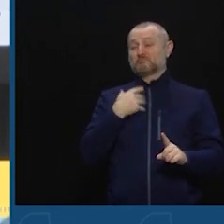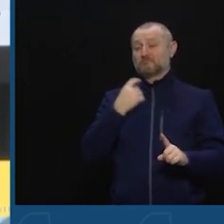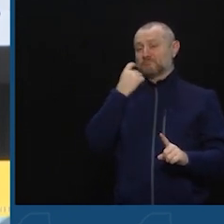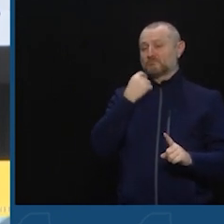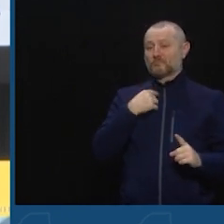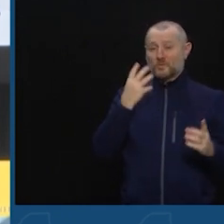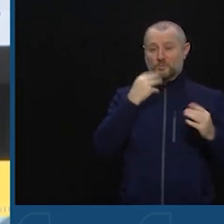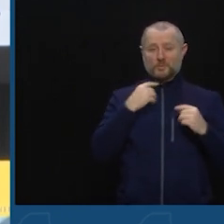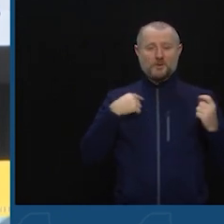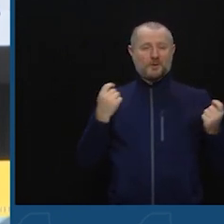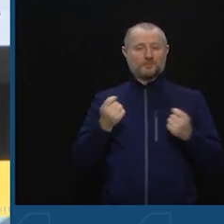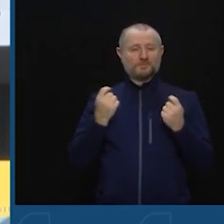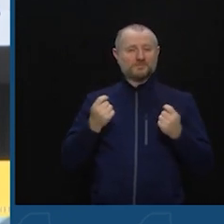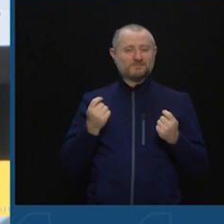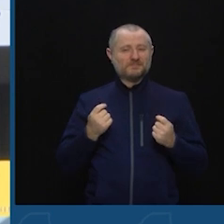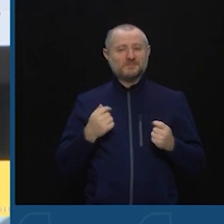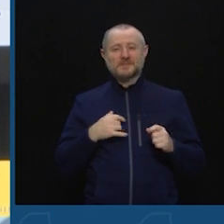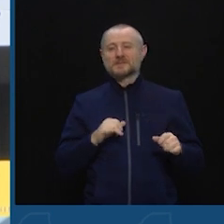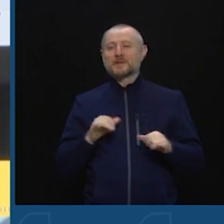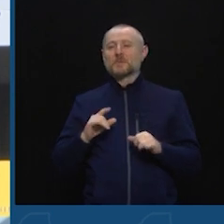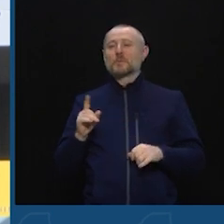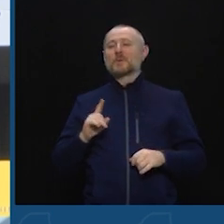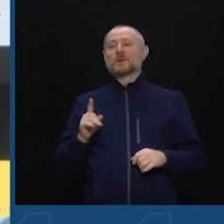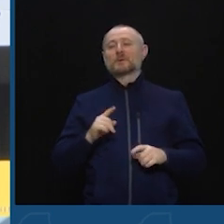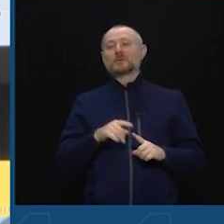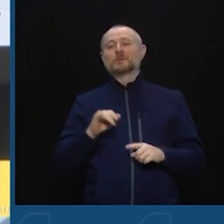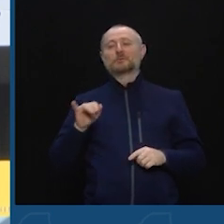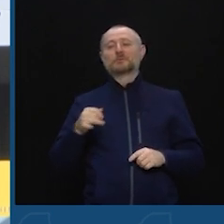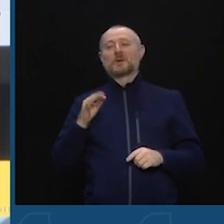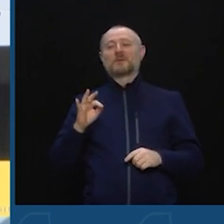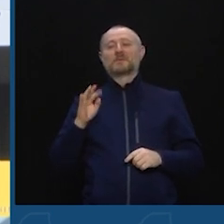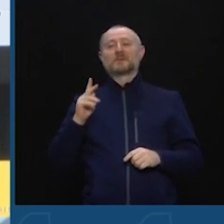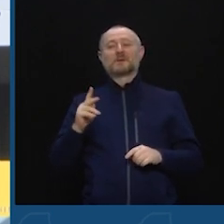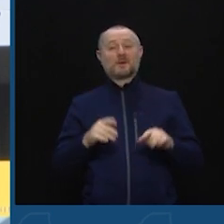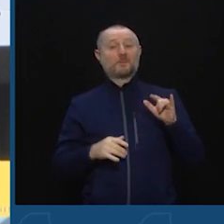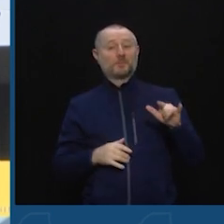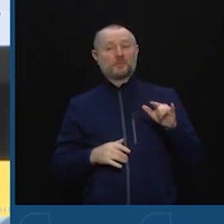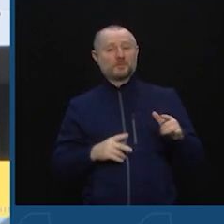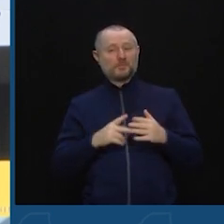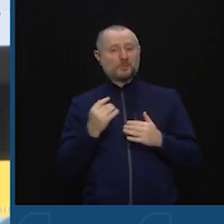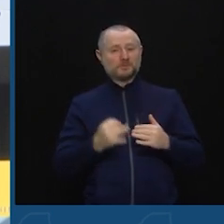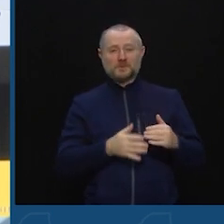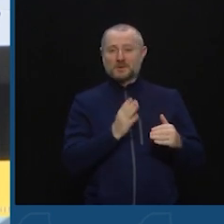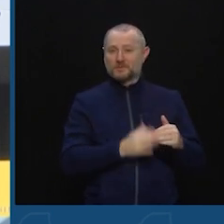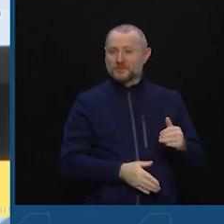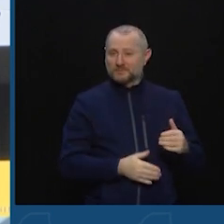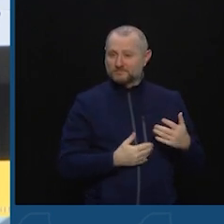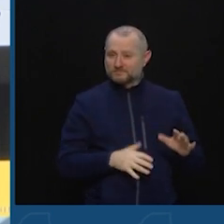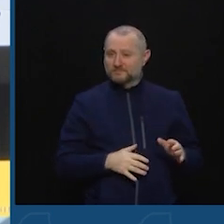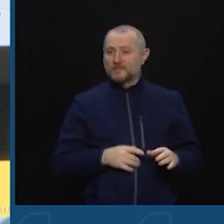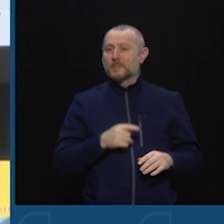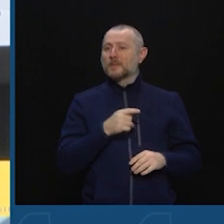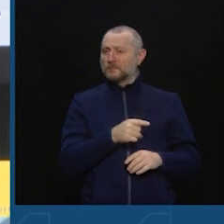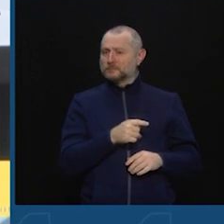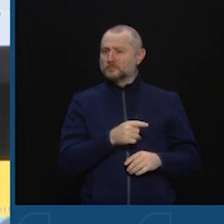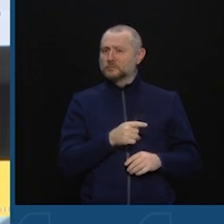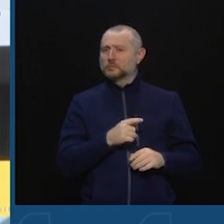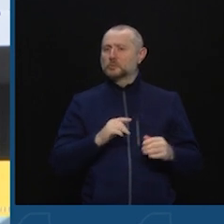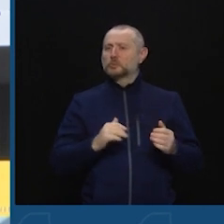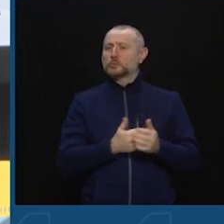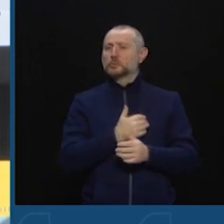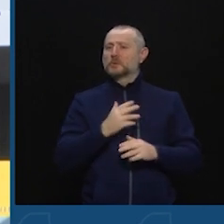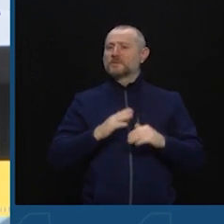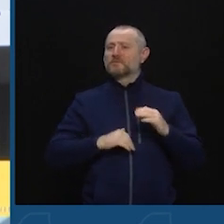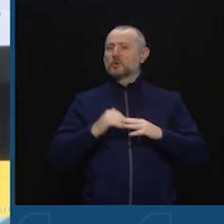celebration like this at JFK. We talked about projects that have been completed, but also leaning hard into new infrastructure opportunities like